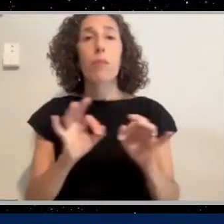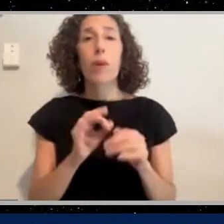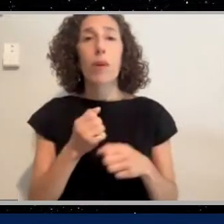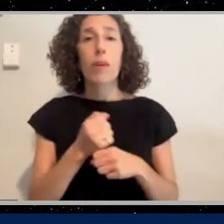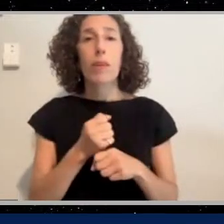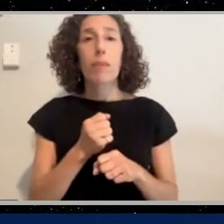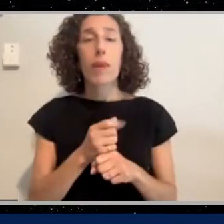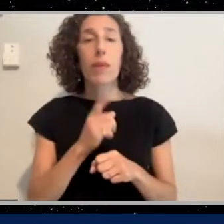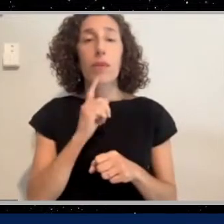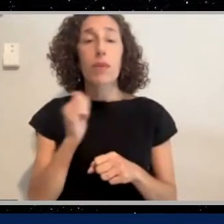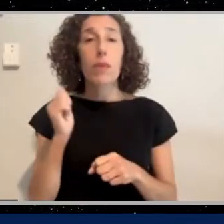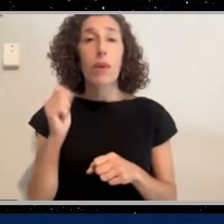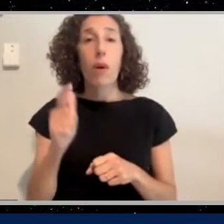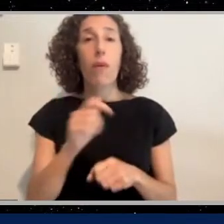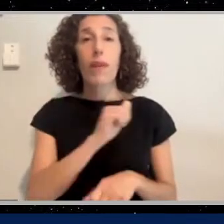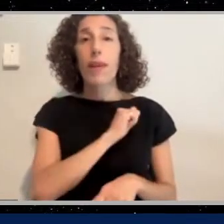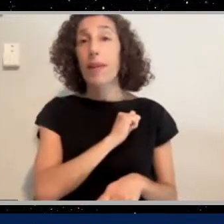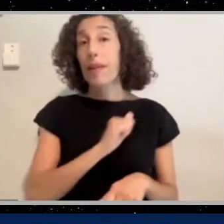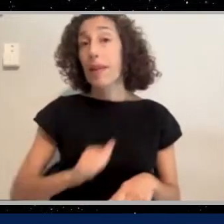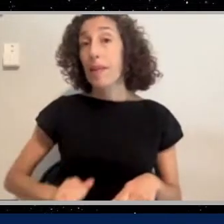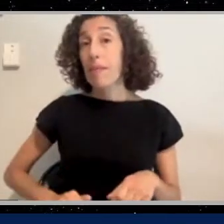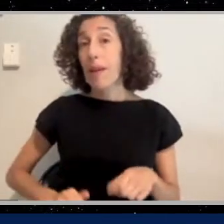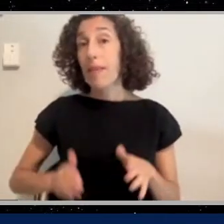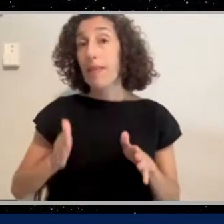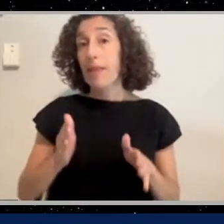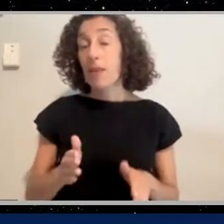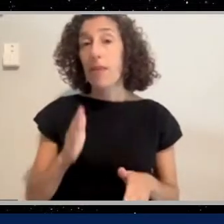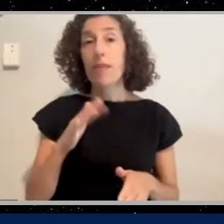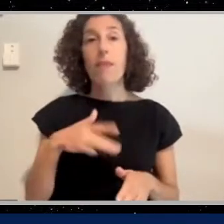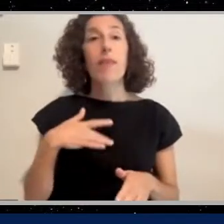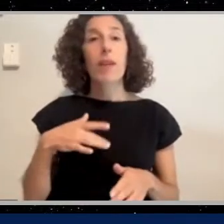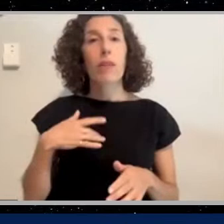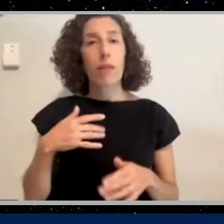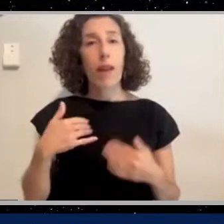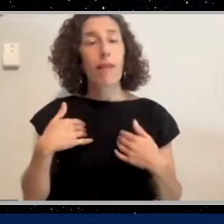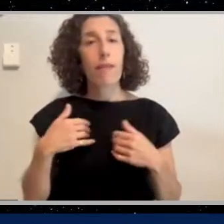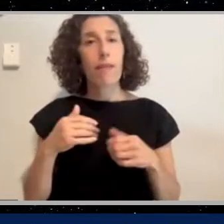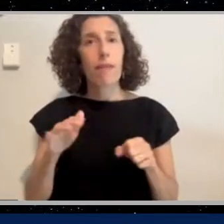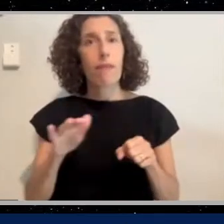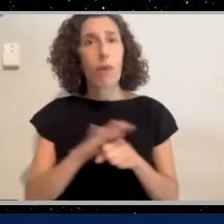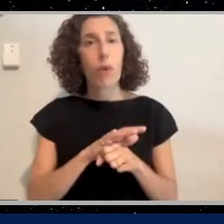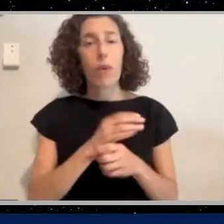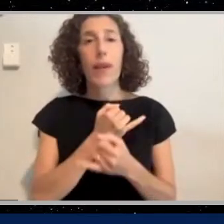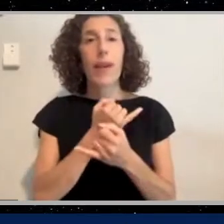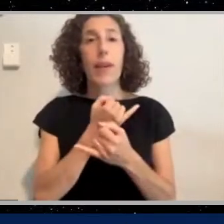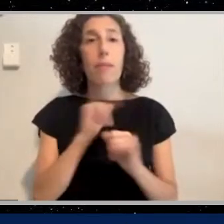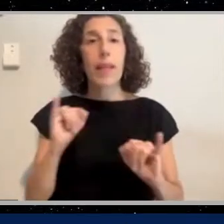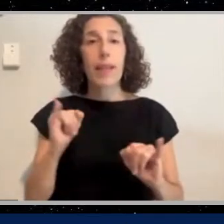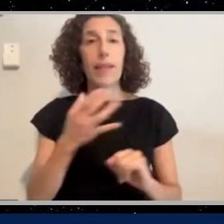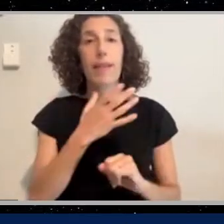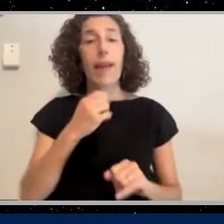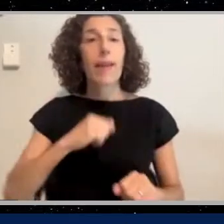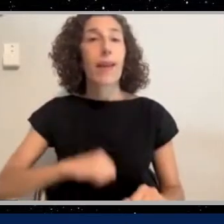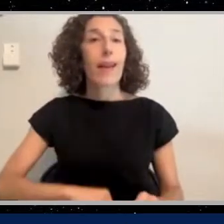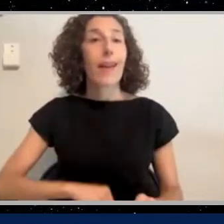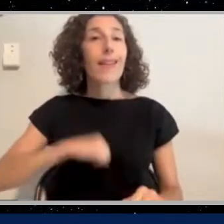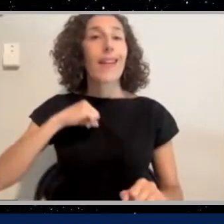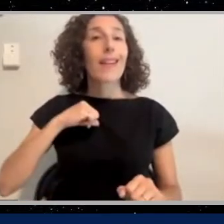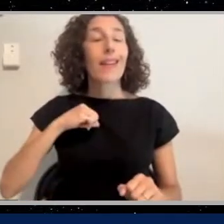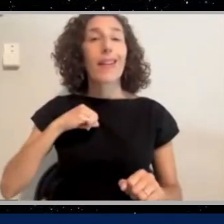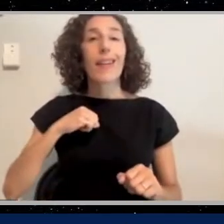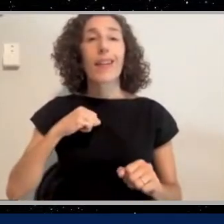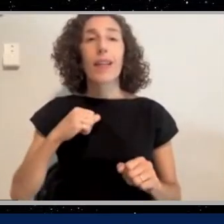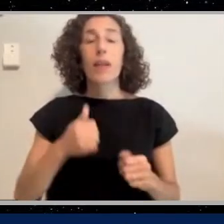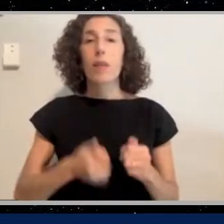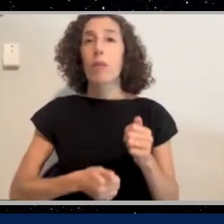ambassadors have a sense of like independence and dignity as you are boarding the flight or